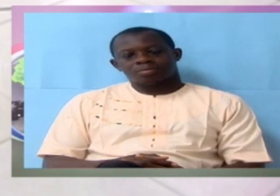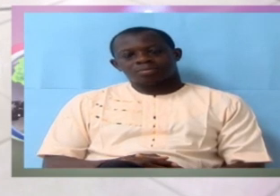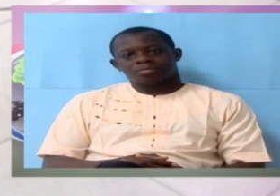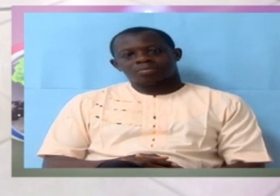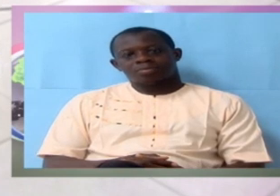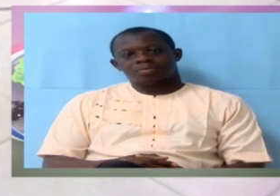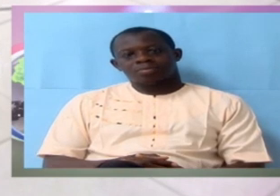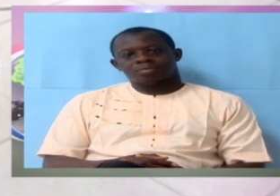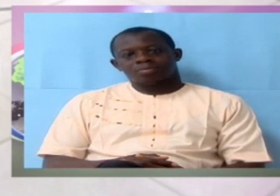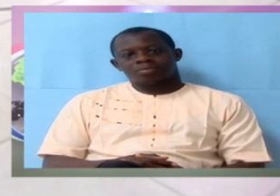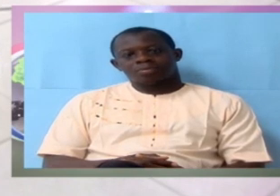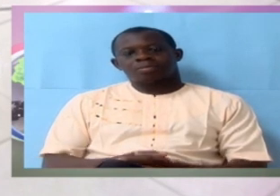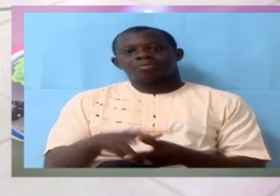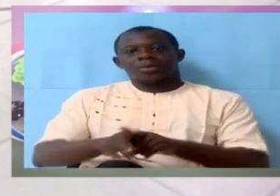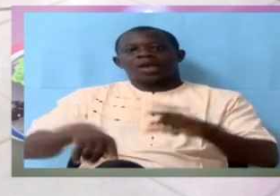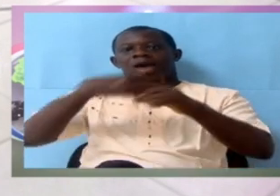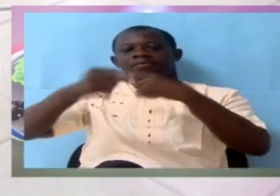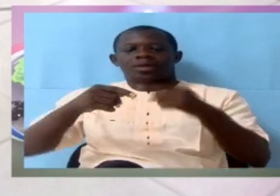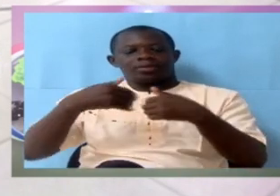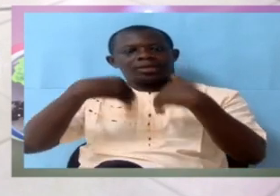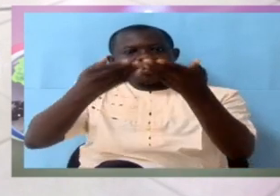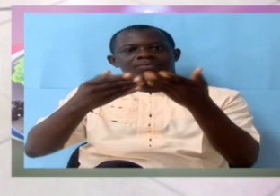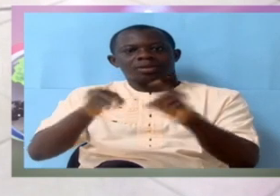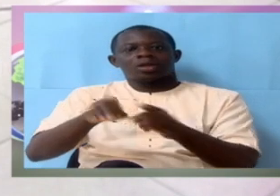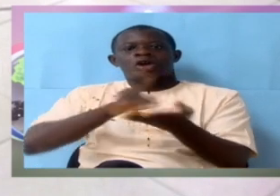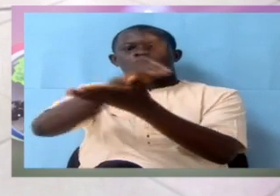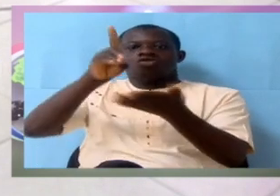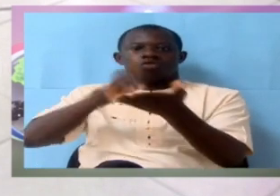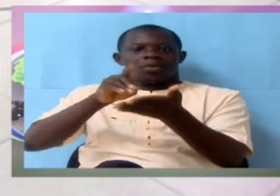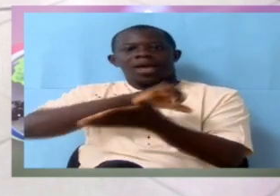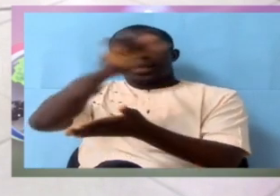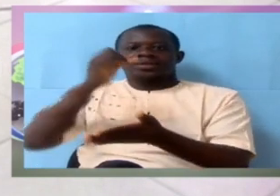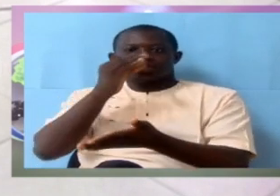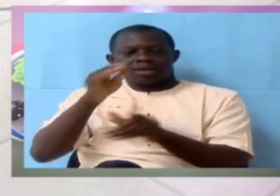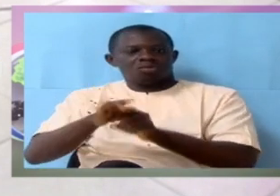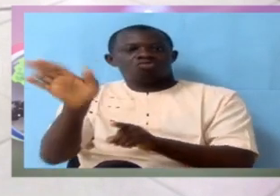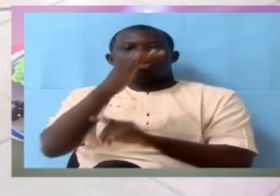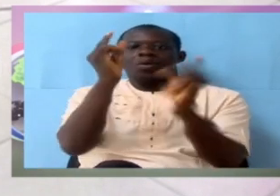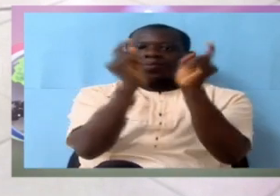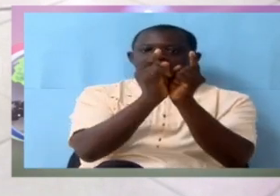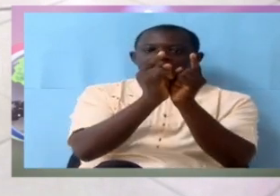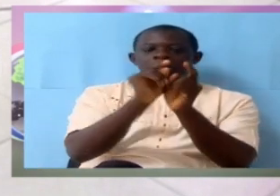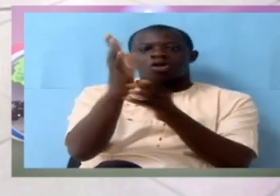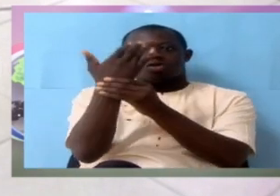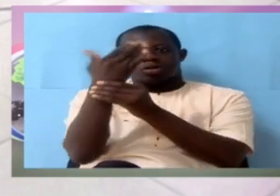Then they gave me a document which they told me to take to a certain doctor.